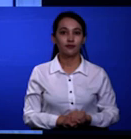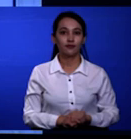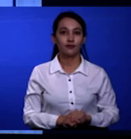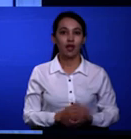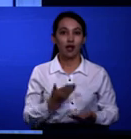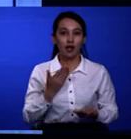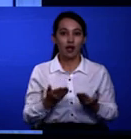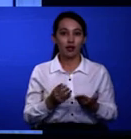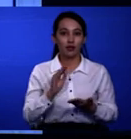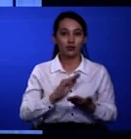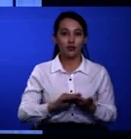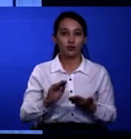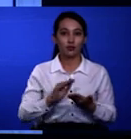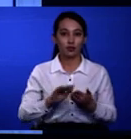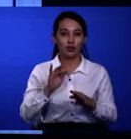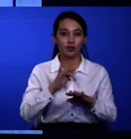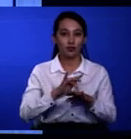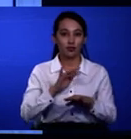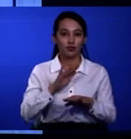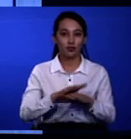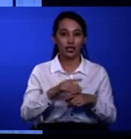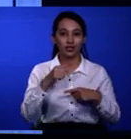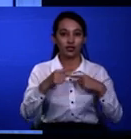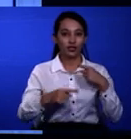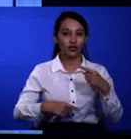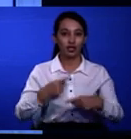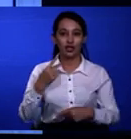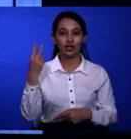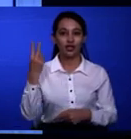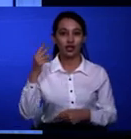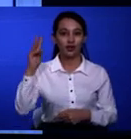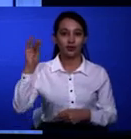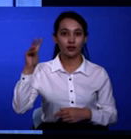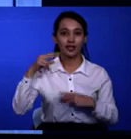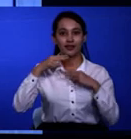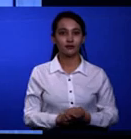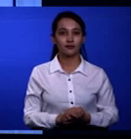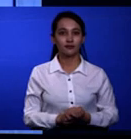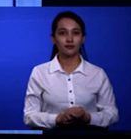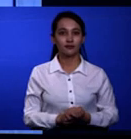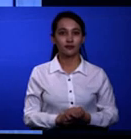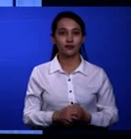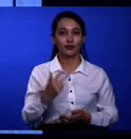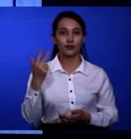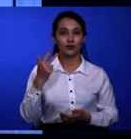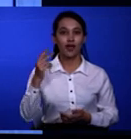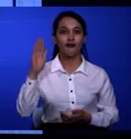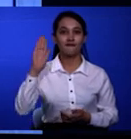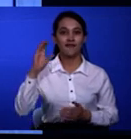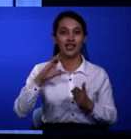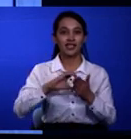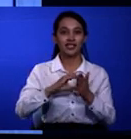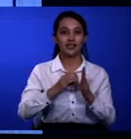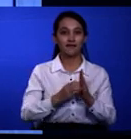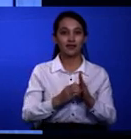Yozib olgan bo'lsangiz, keyingi ikkinchi misolga diqqat qilamiz. 3-V